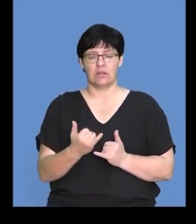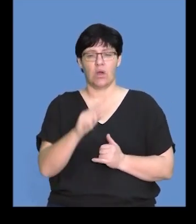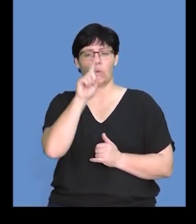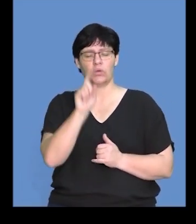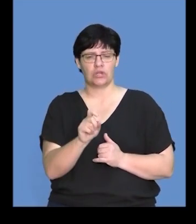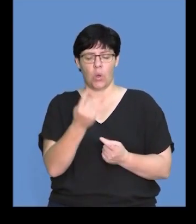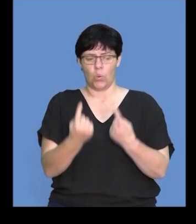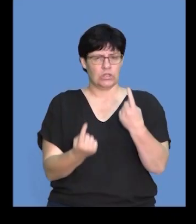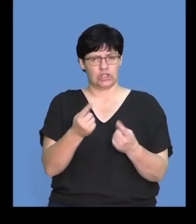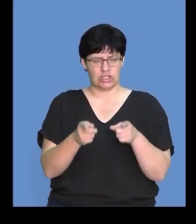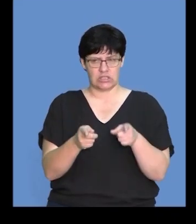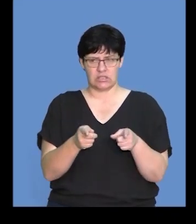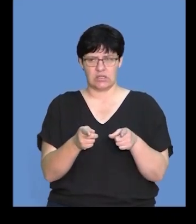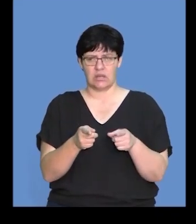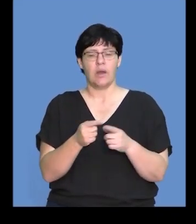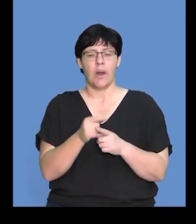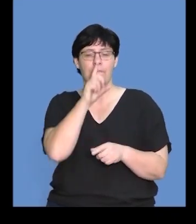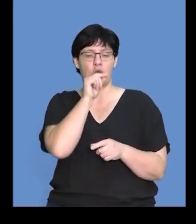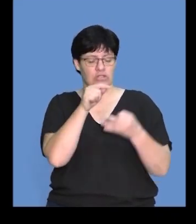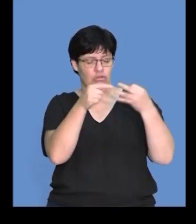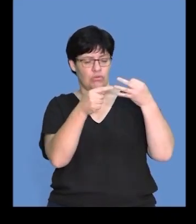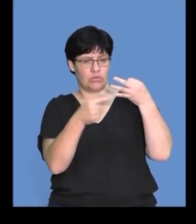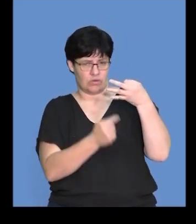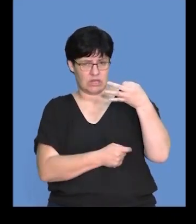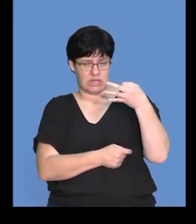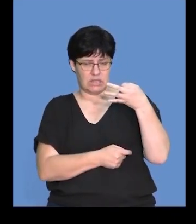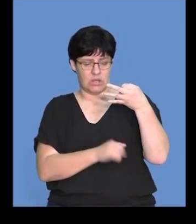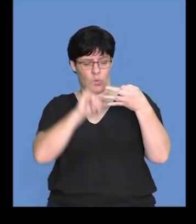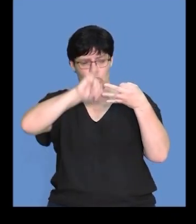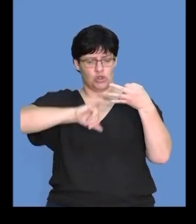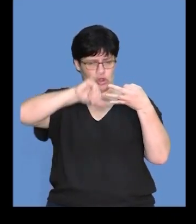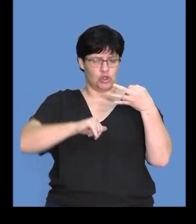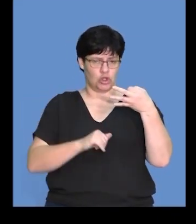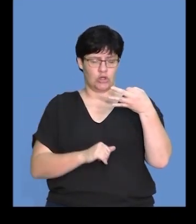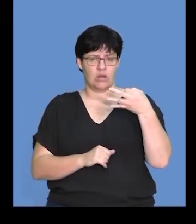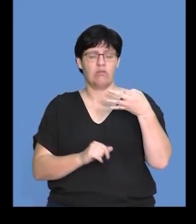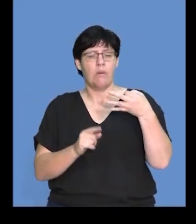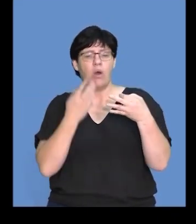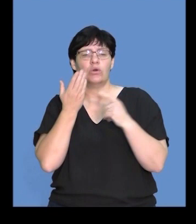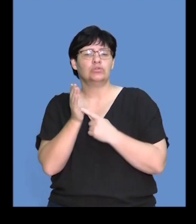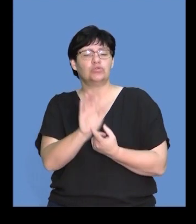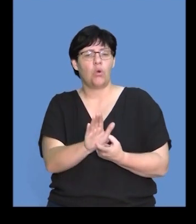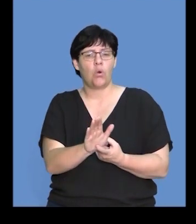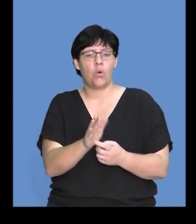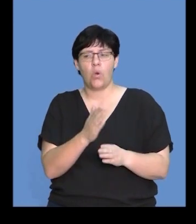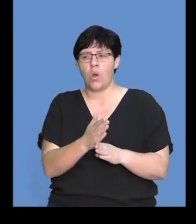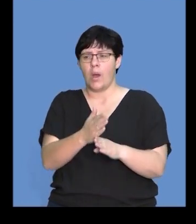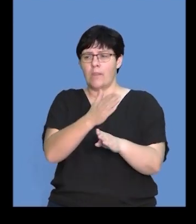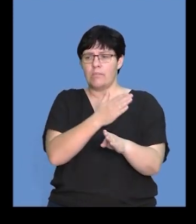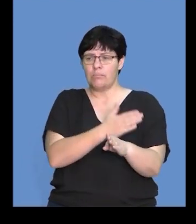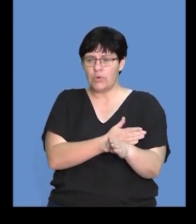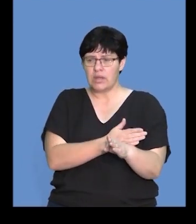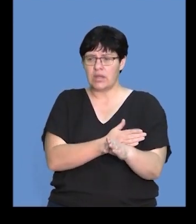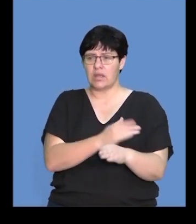which one of the bird species 1, 2, or 3 are most probably shows precocial